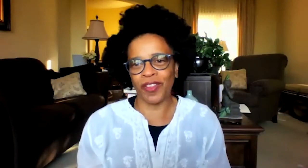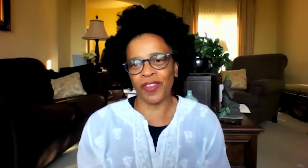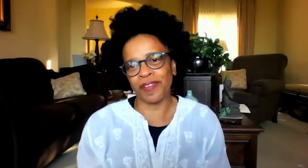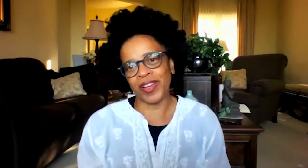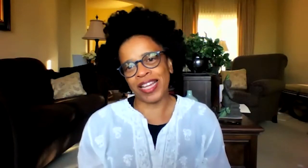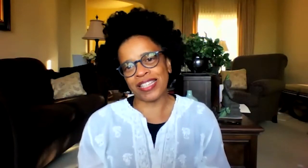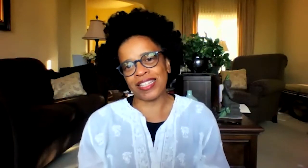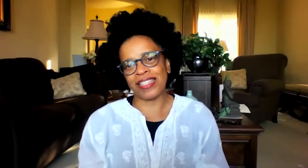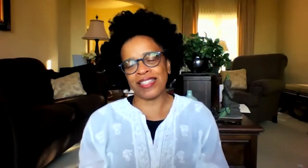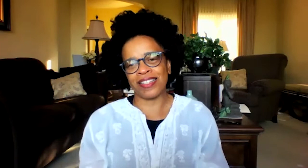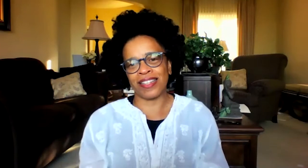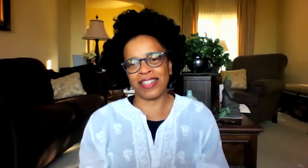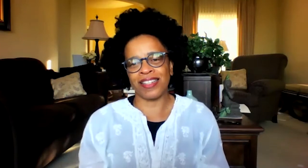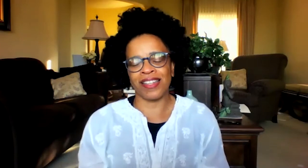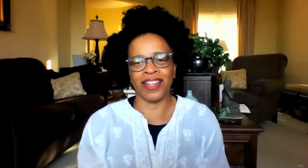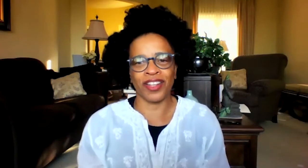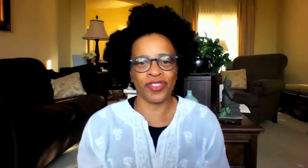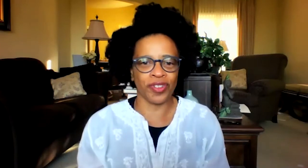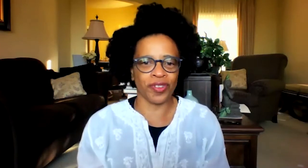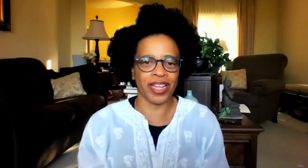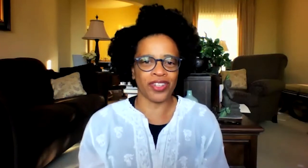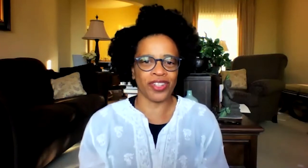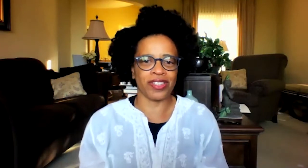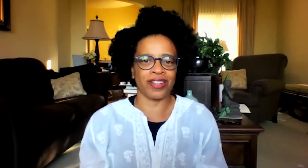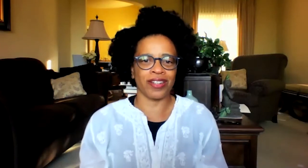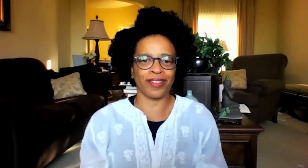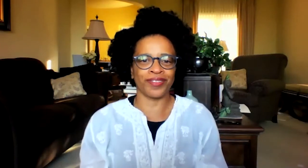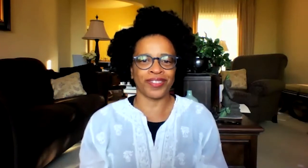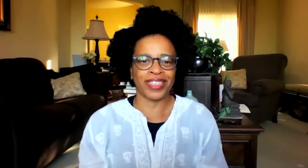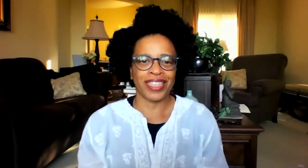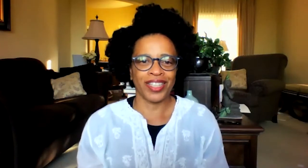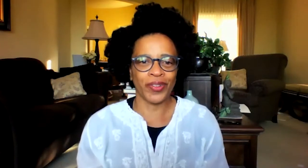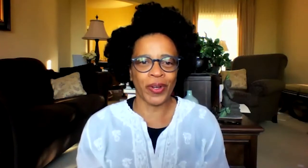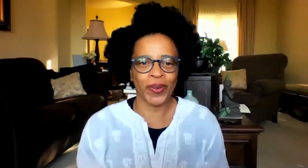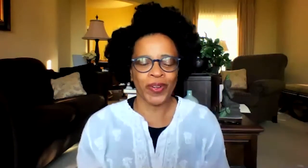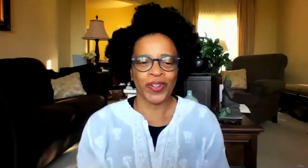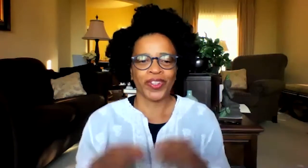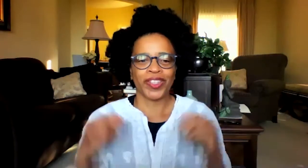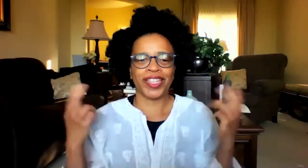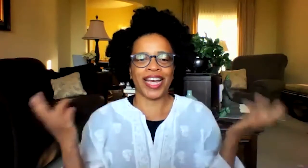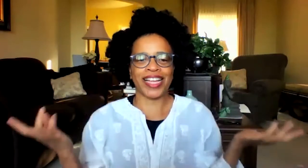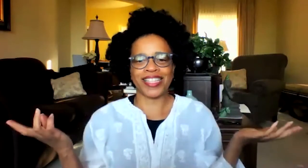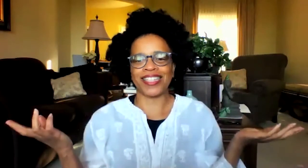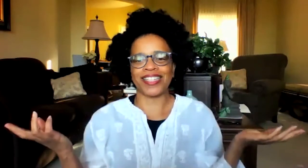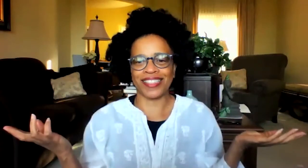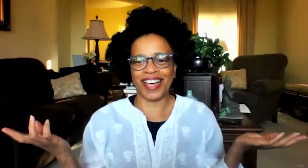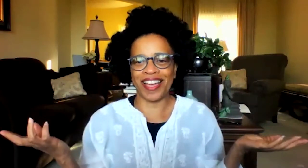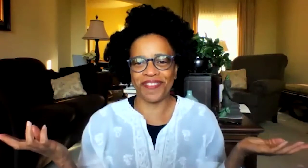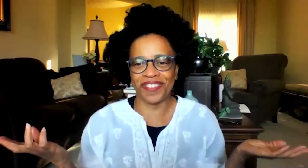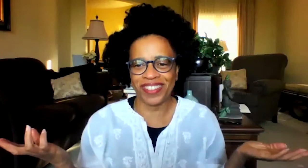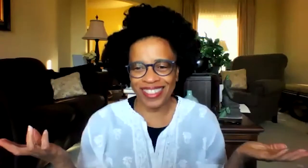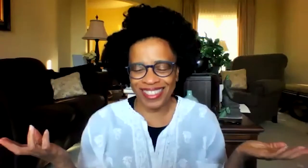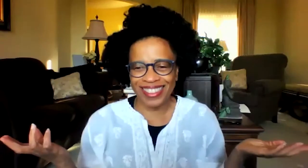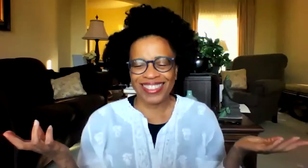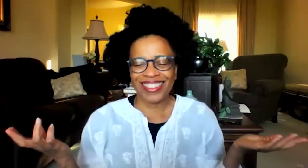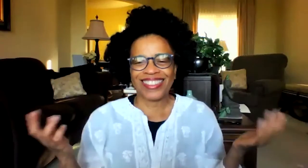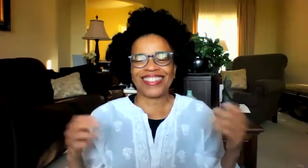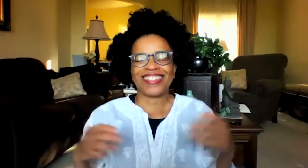compared to other advanced in industrial nations of, the nice things in